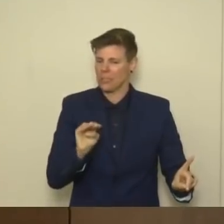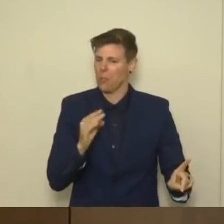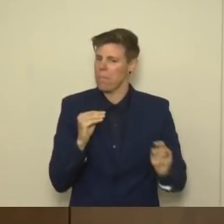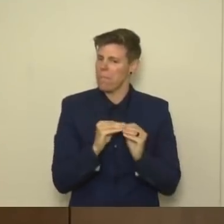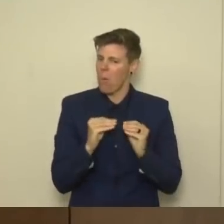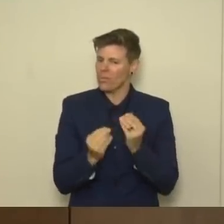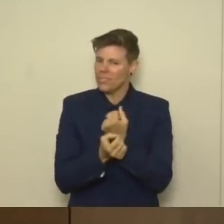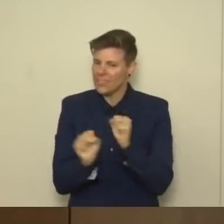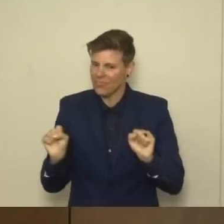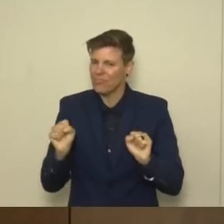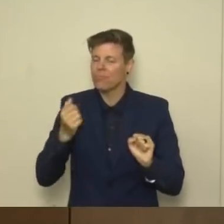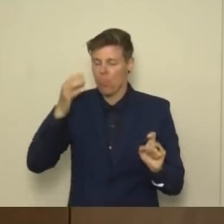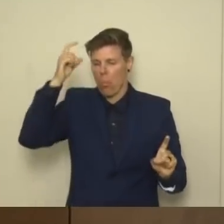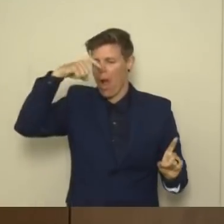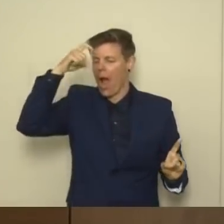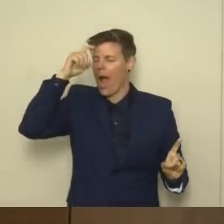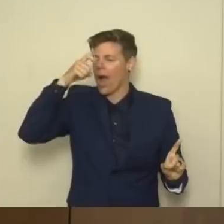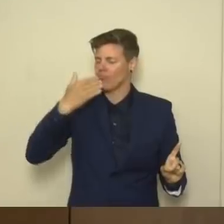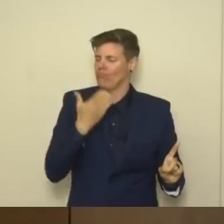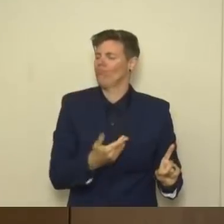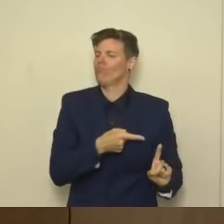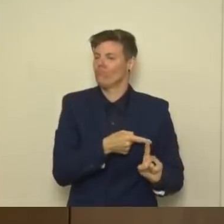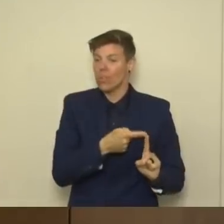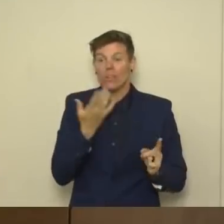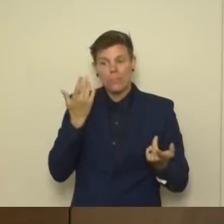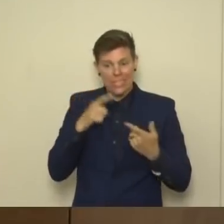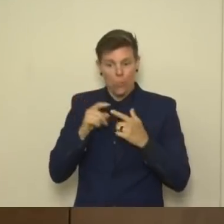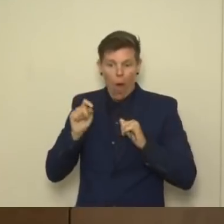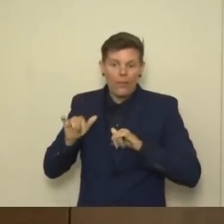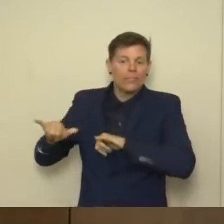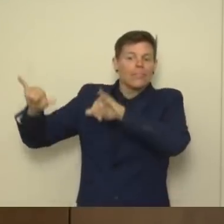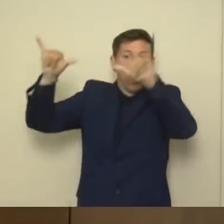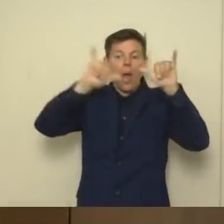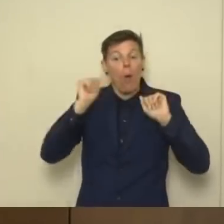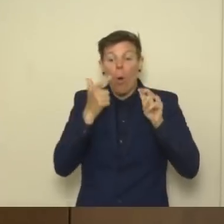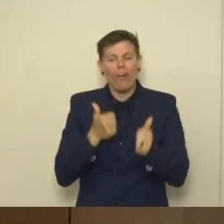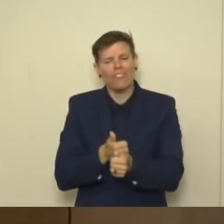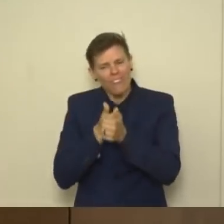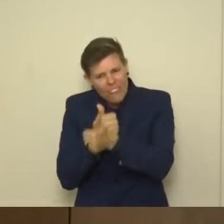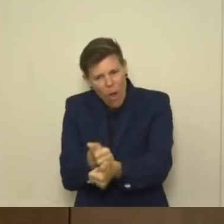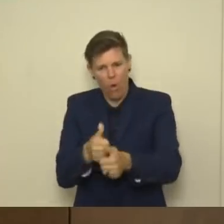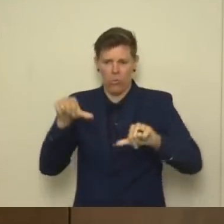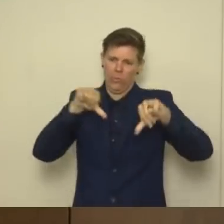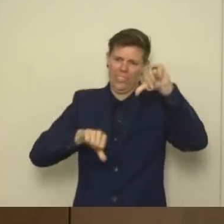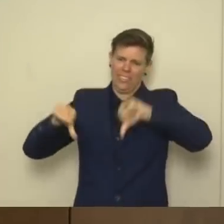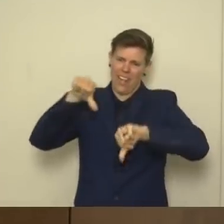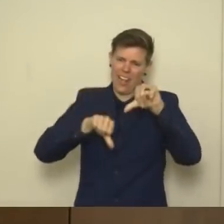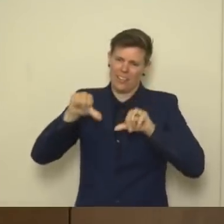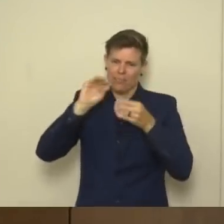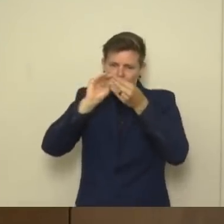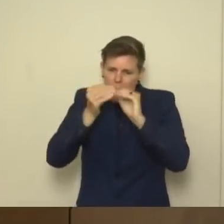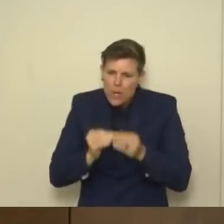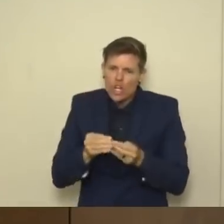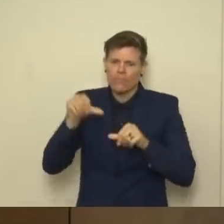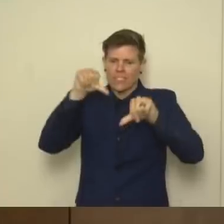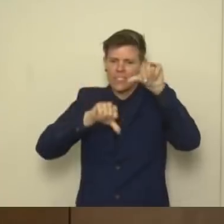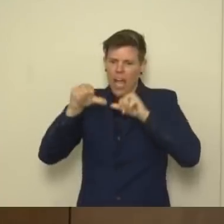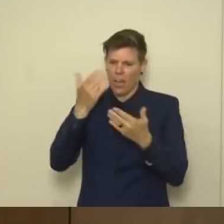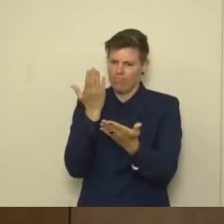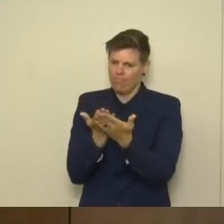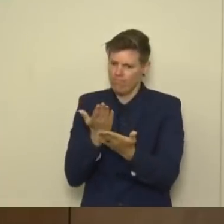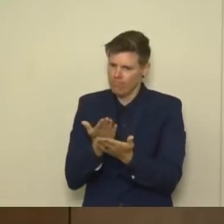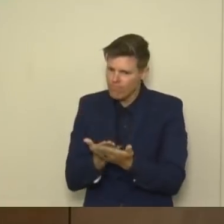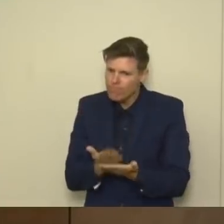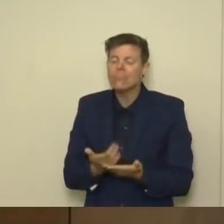the science. And if you follow the science, you'll make the right decisions. And those decisions will protect New Mexicans and make